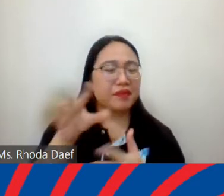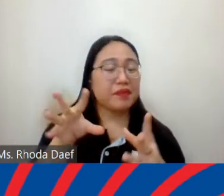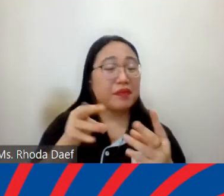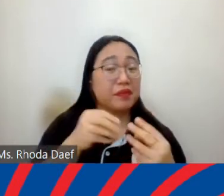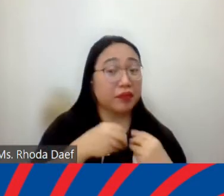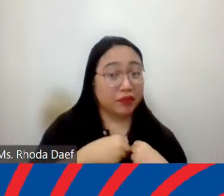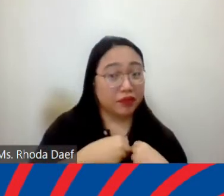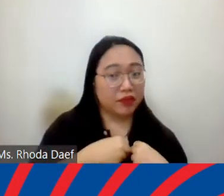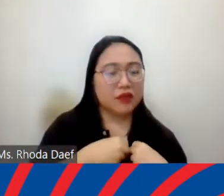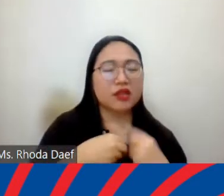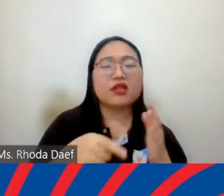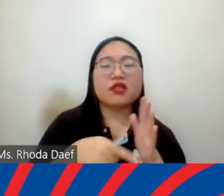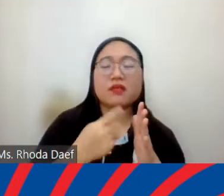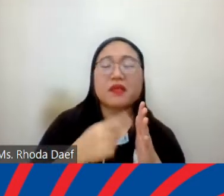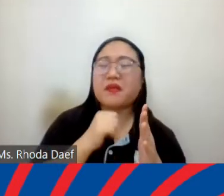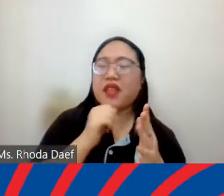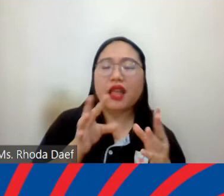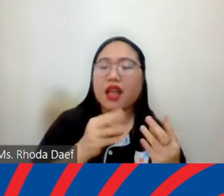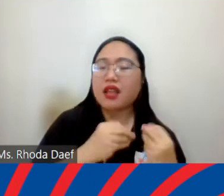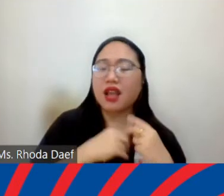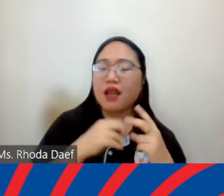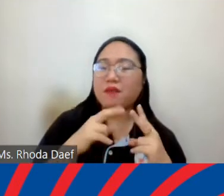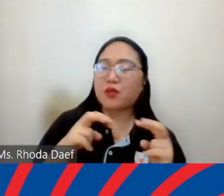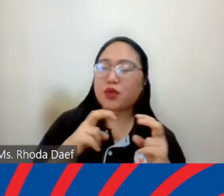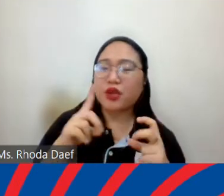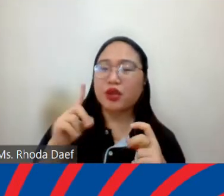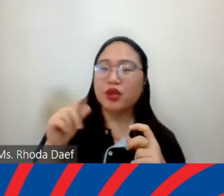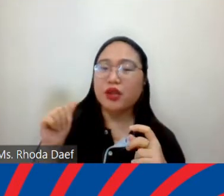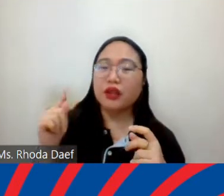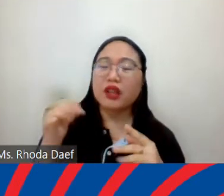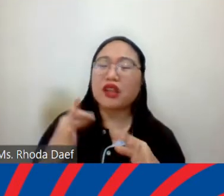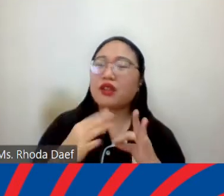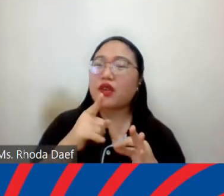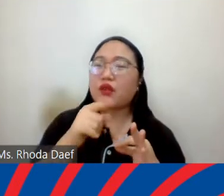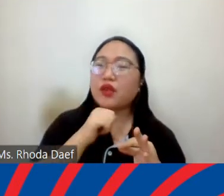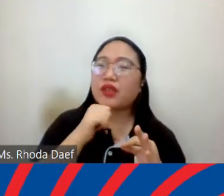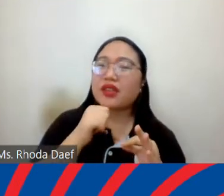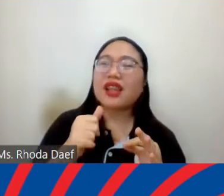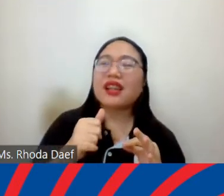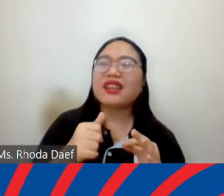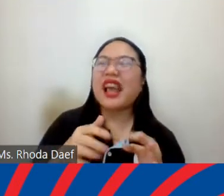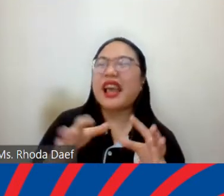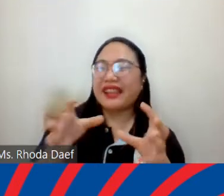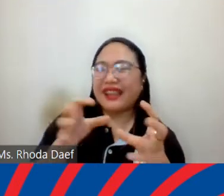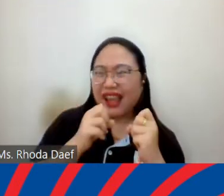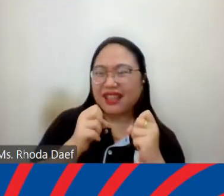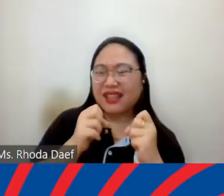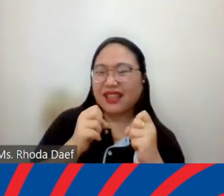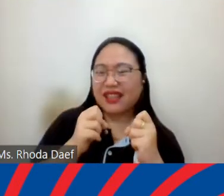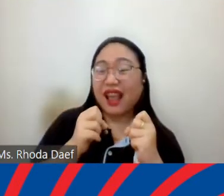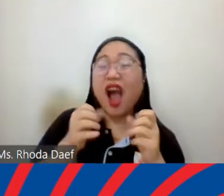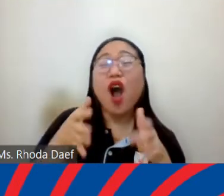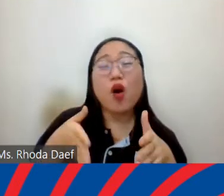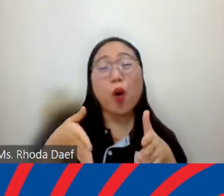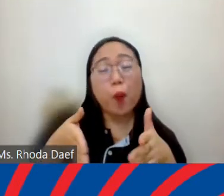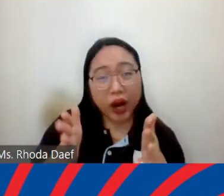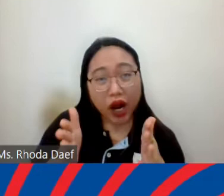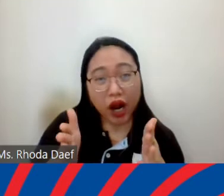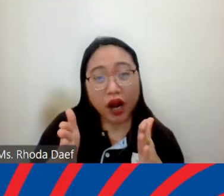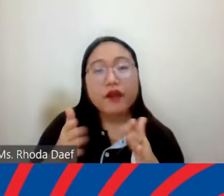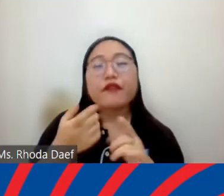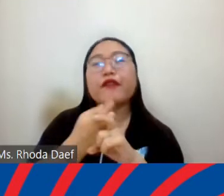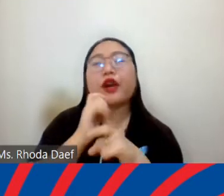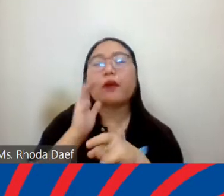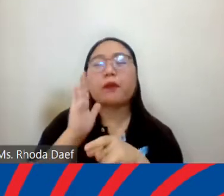your research data if you were not able to get informed consent from your data